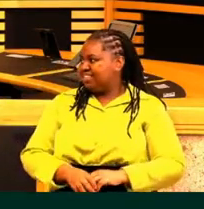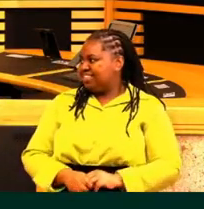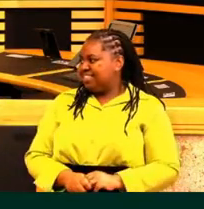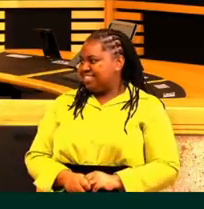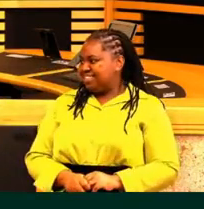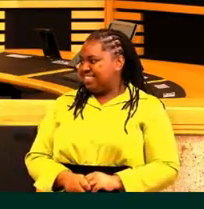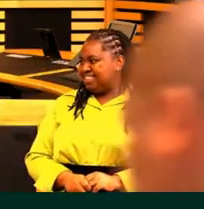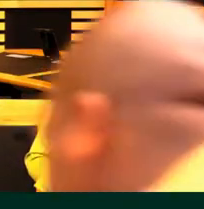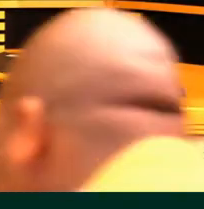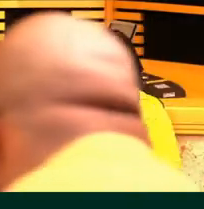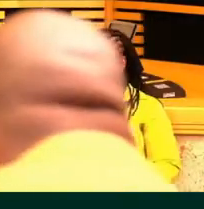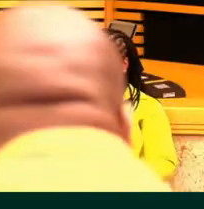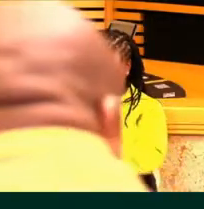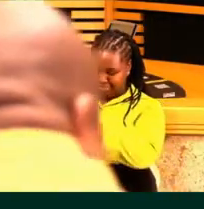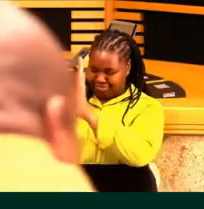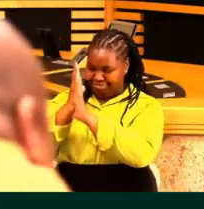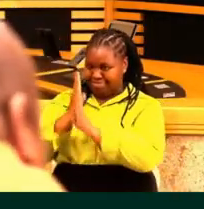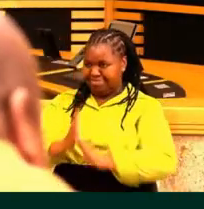um